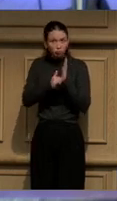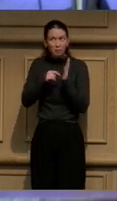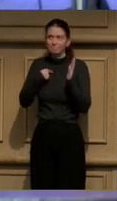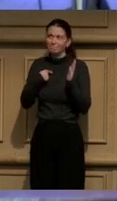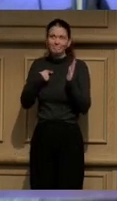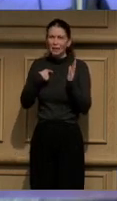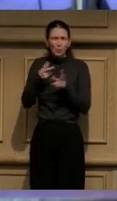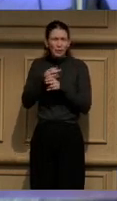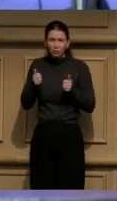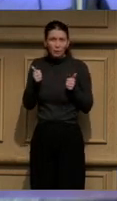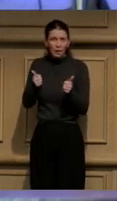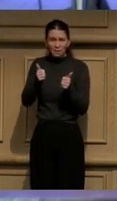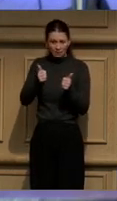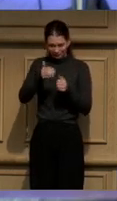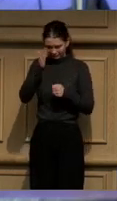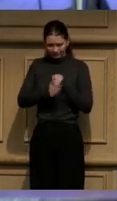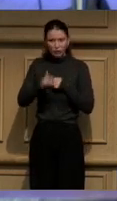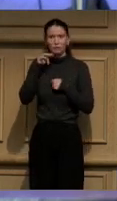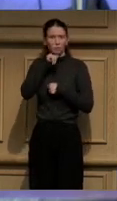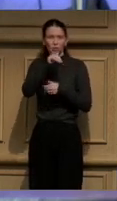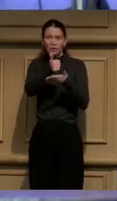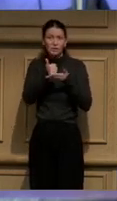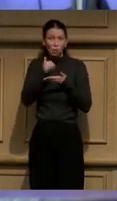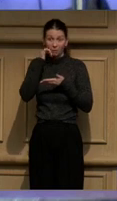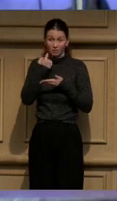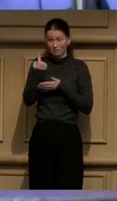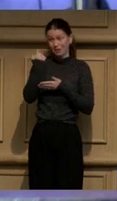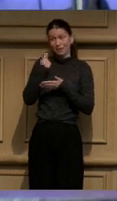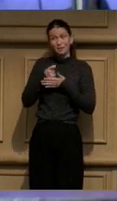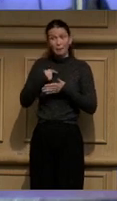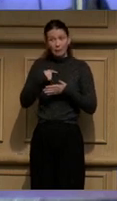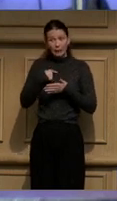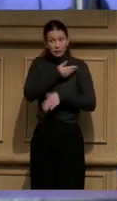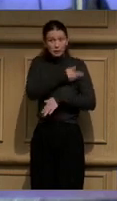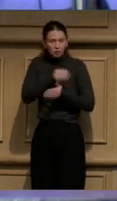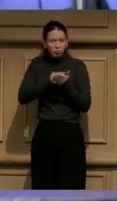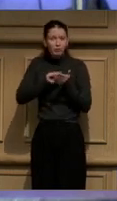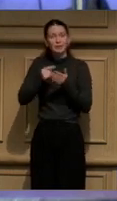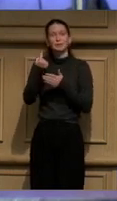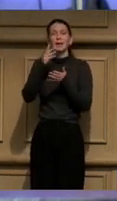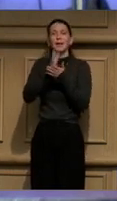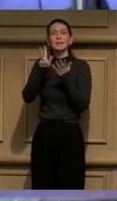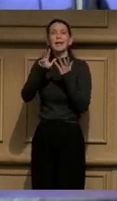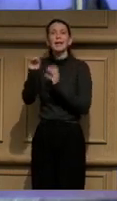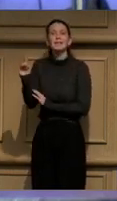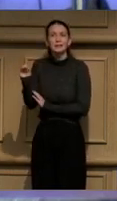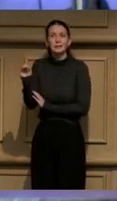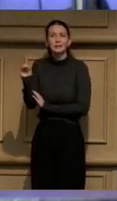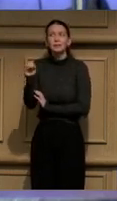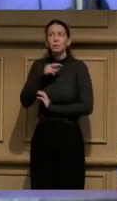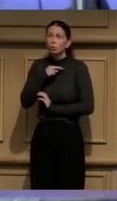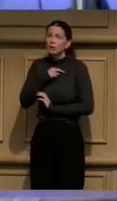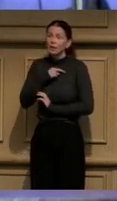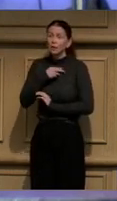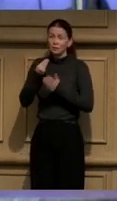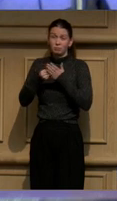Mm-hmm. Because when I started, I mean, the country was in the 80s, you know, it was really recession